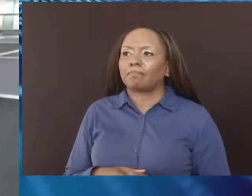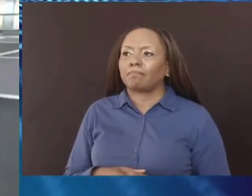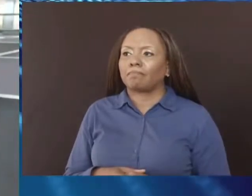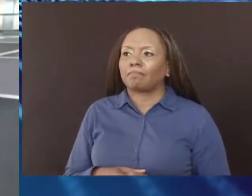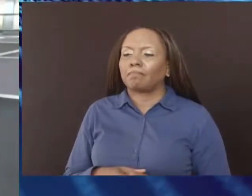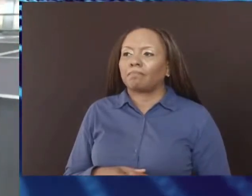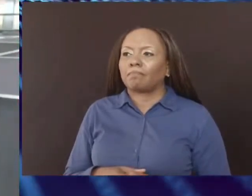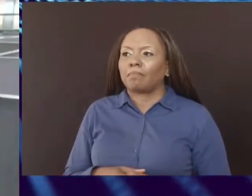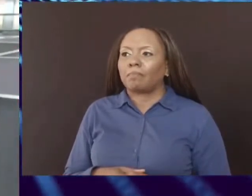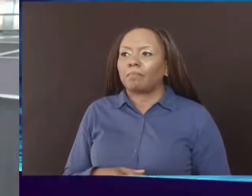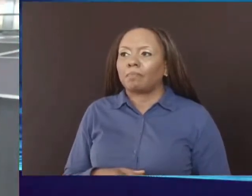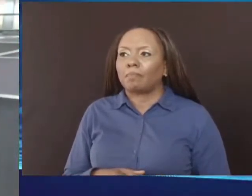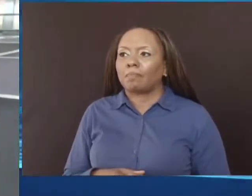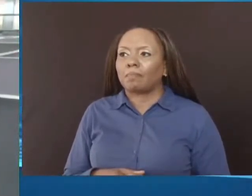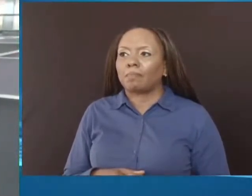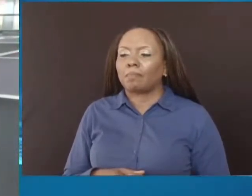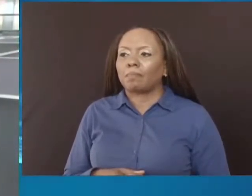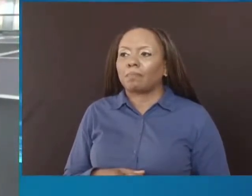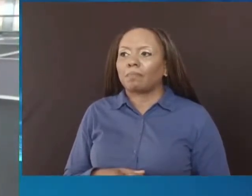ankle monitors?